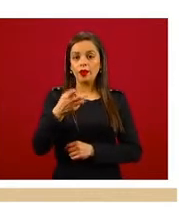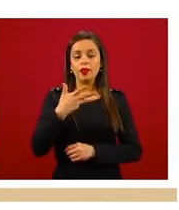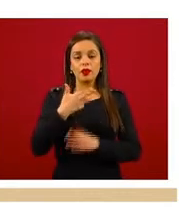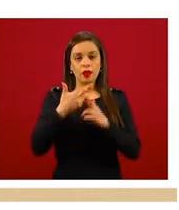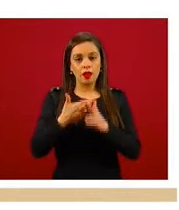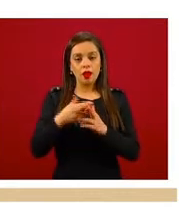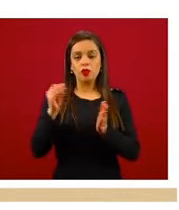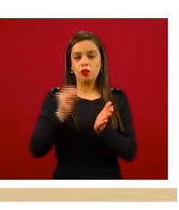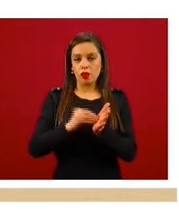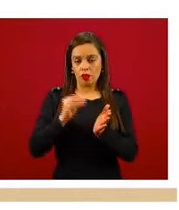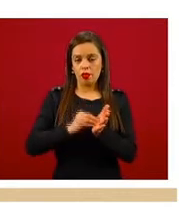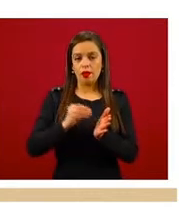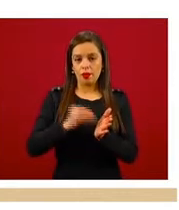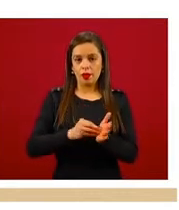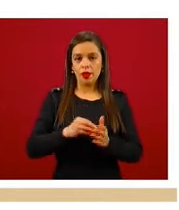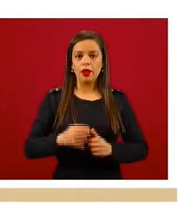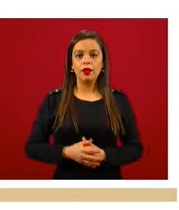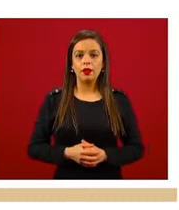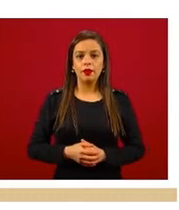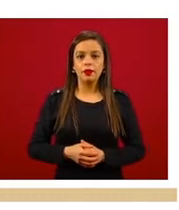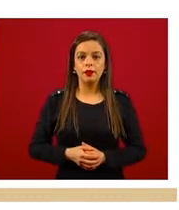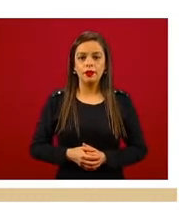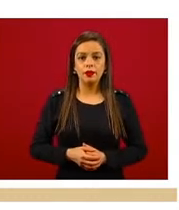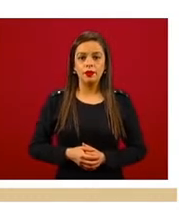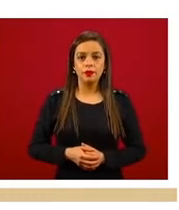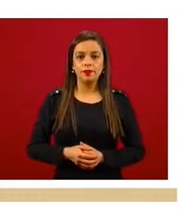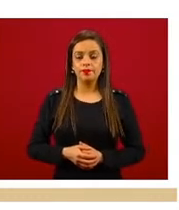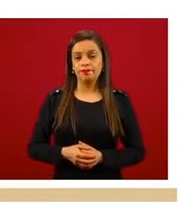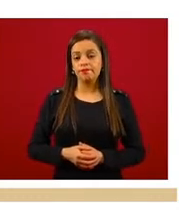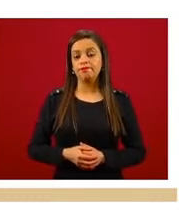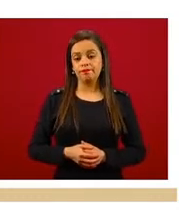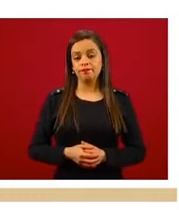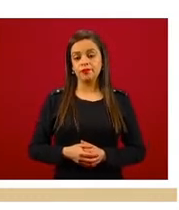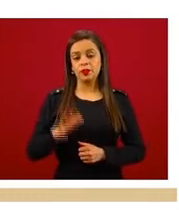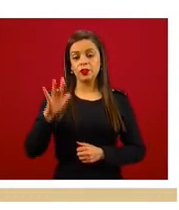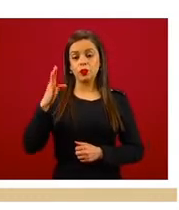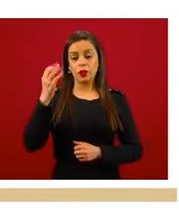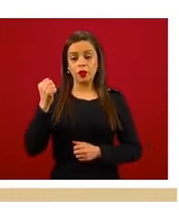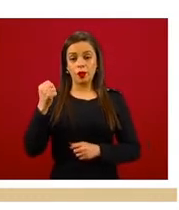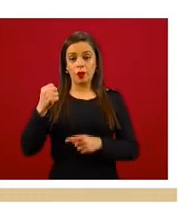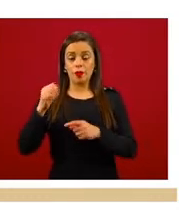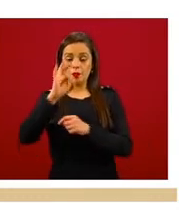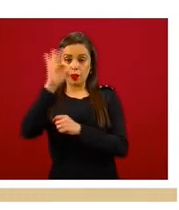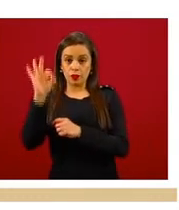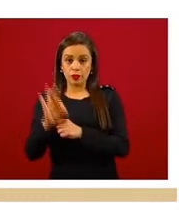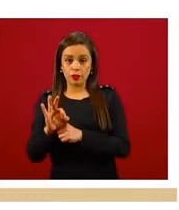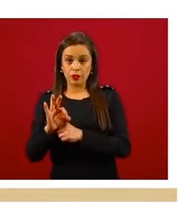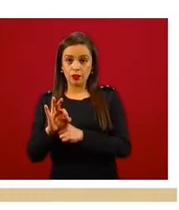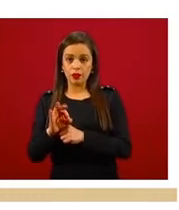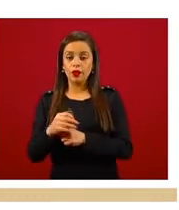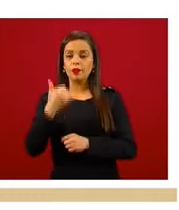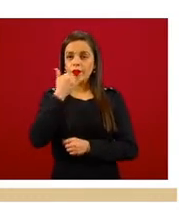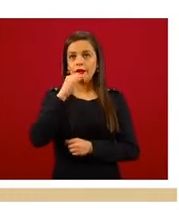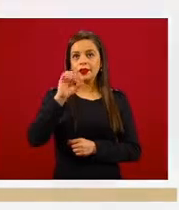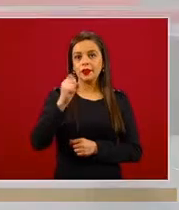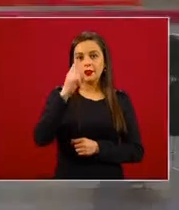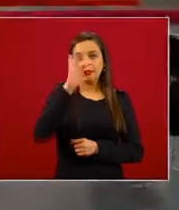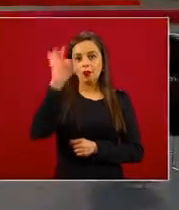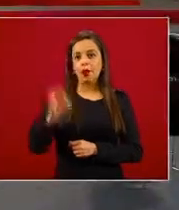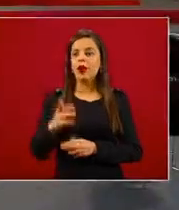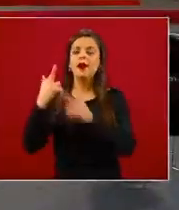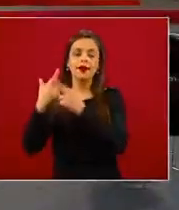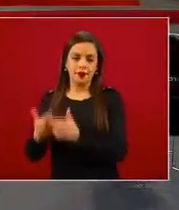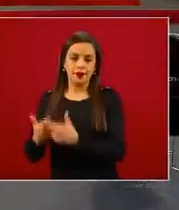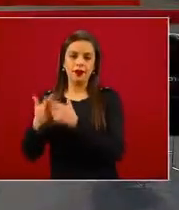14,144 available beds right now, which would be the difference out of that 59%. I'm